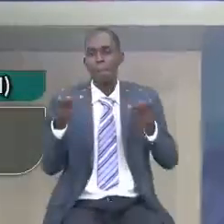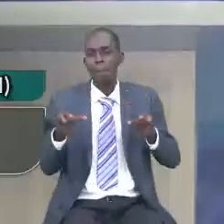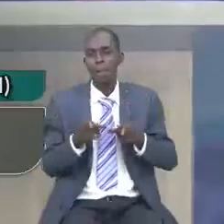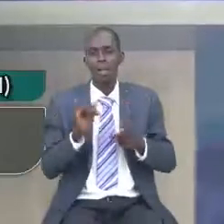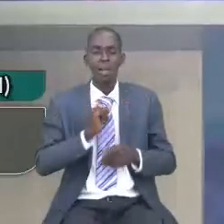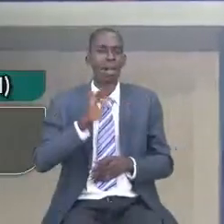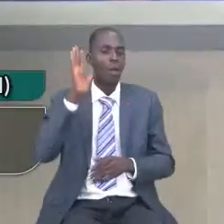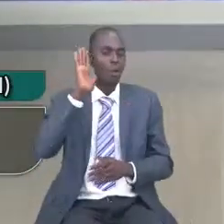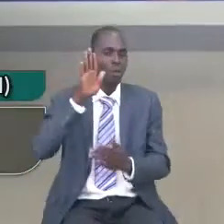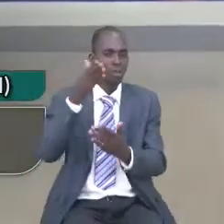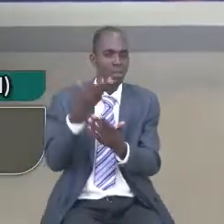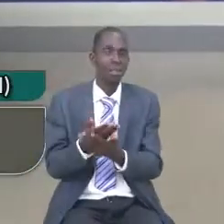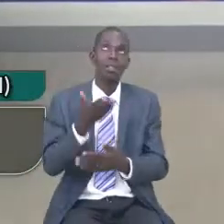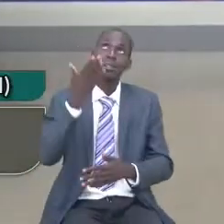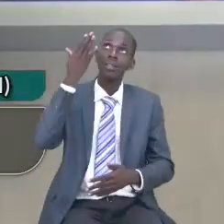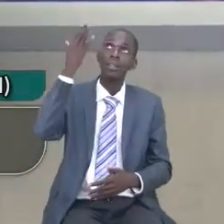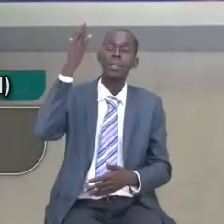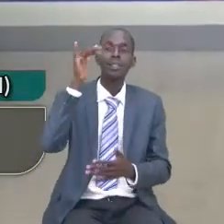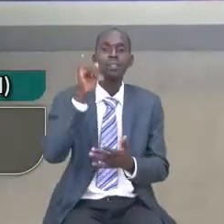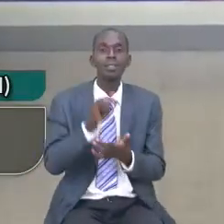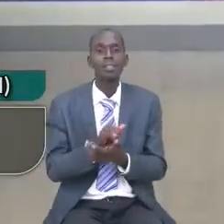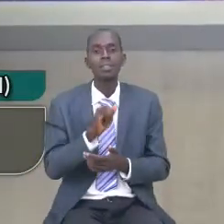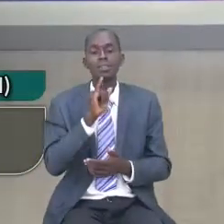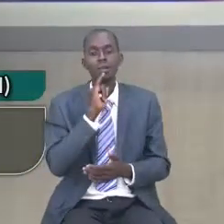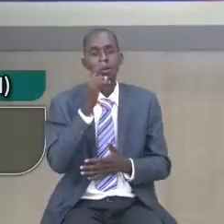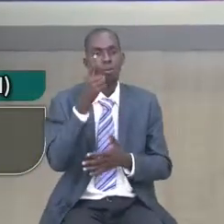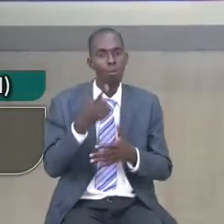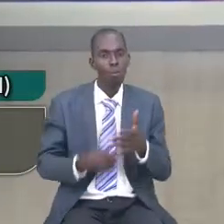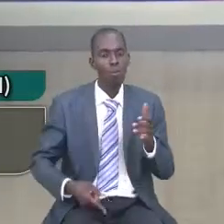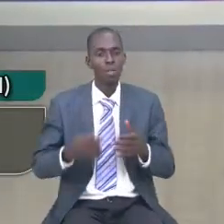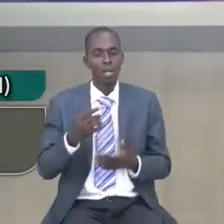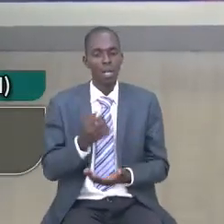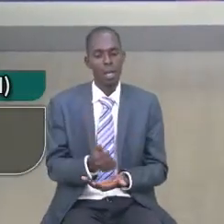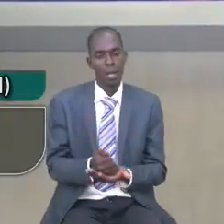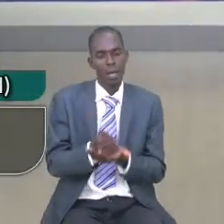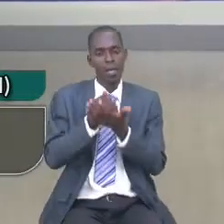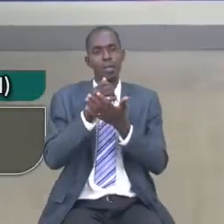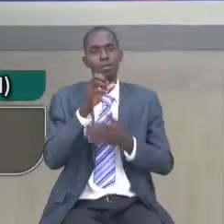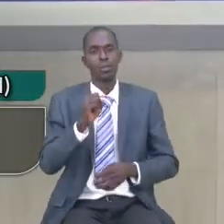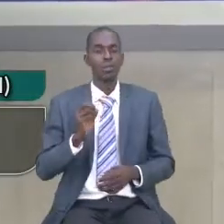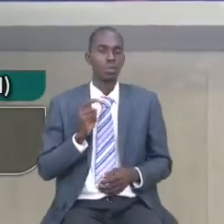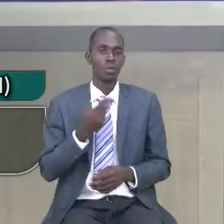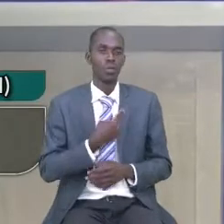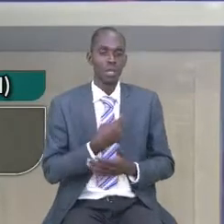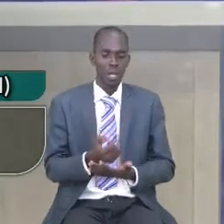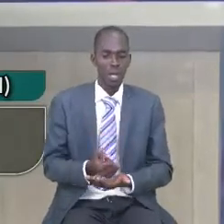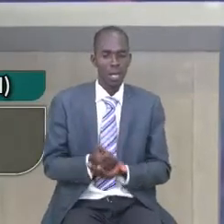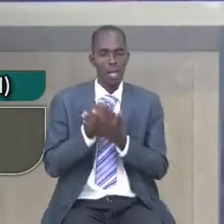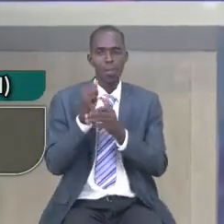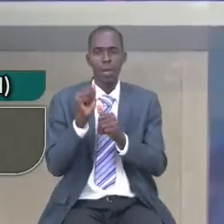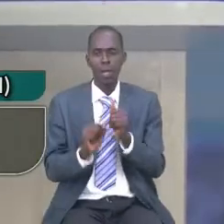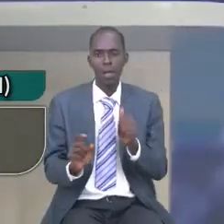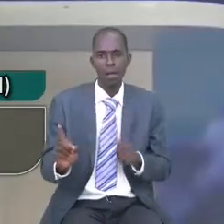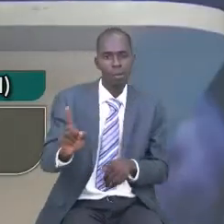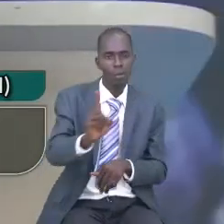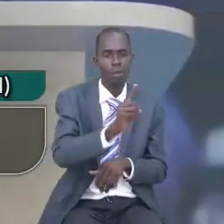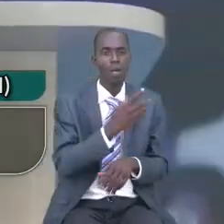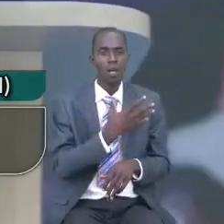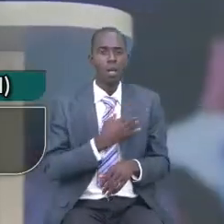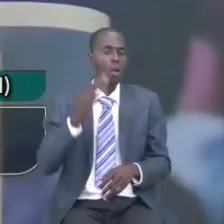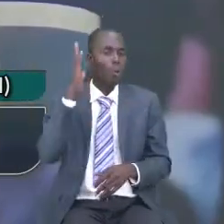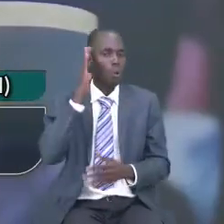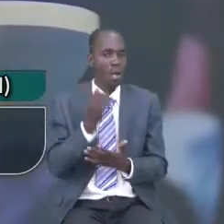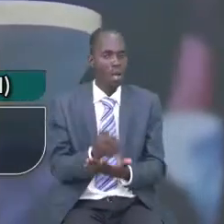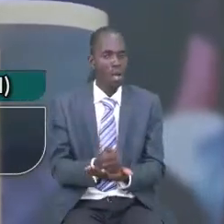there. That is what helps us. Helps everyone, and that will help